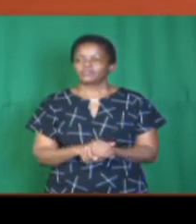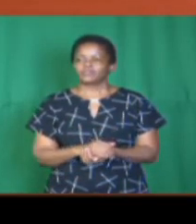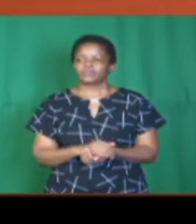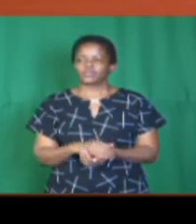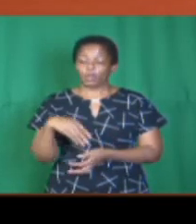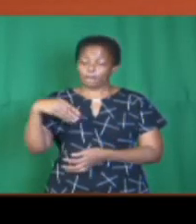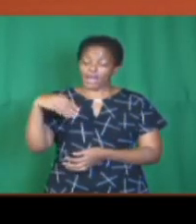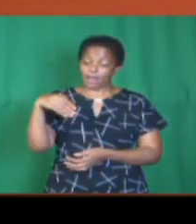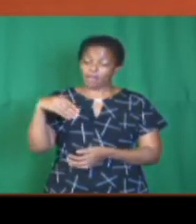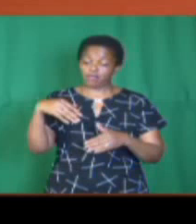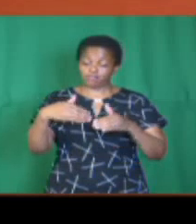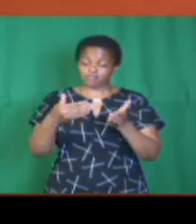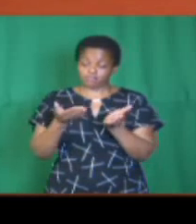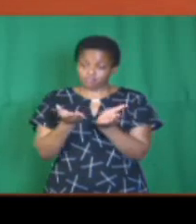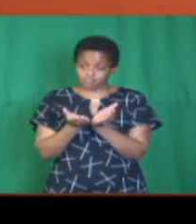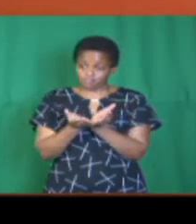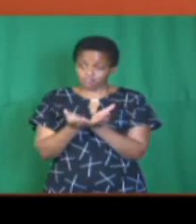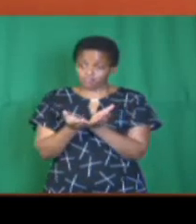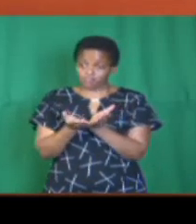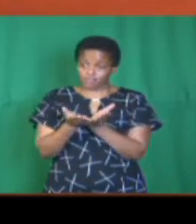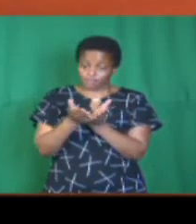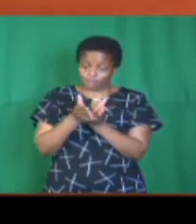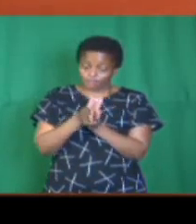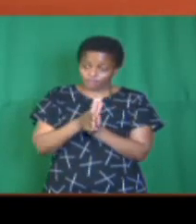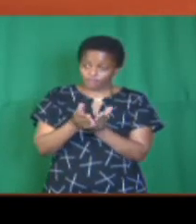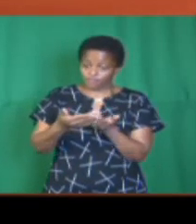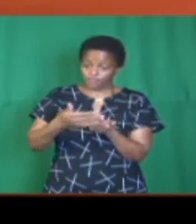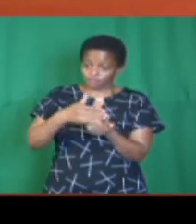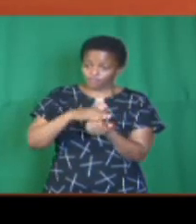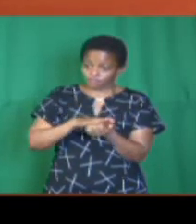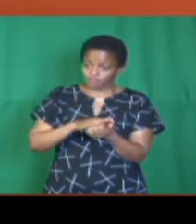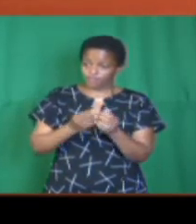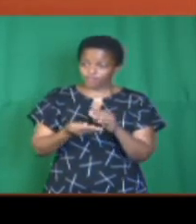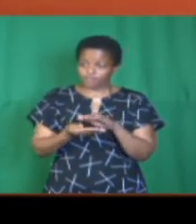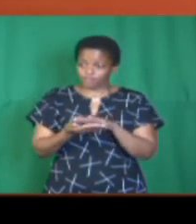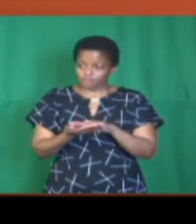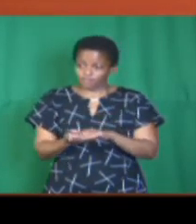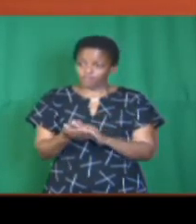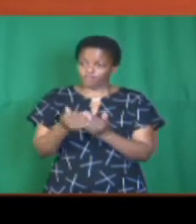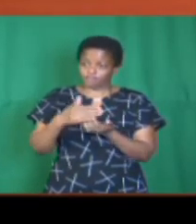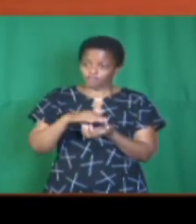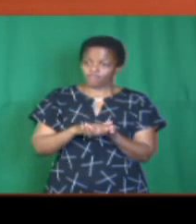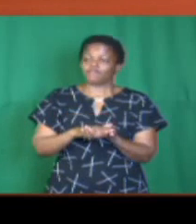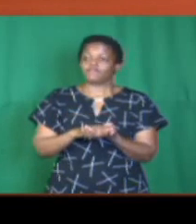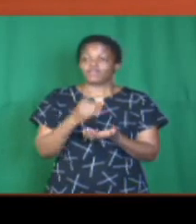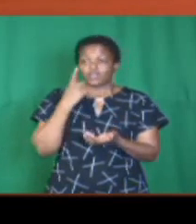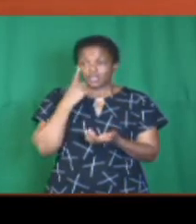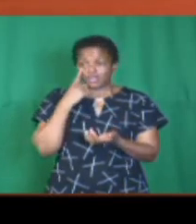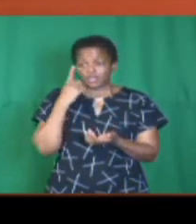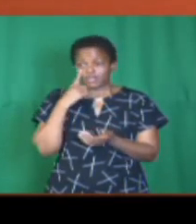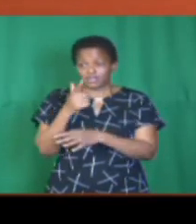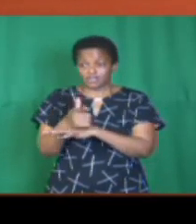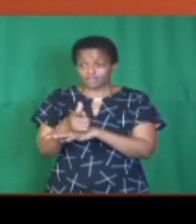fold the filter paper, dear learners, as you are going to be carrying out the experiment. So that is how you fold the